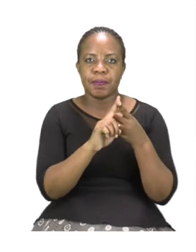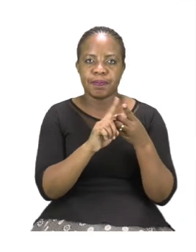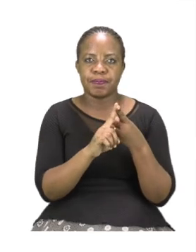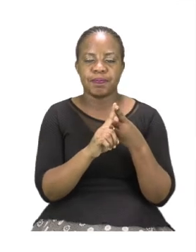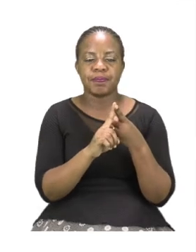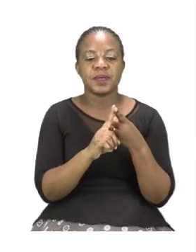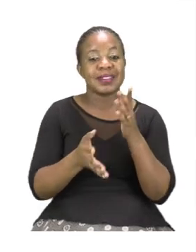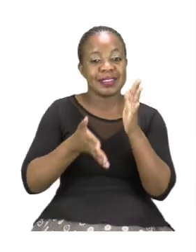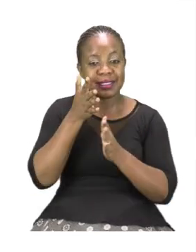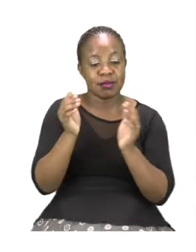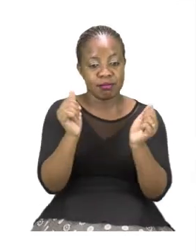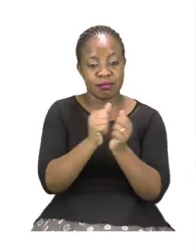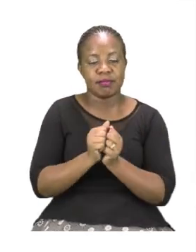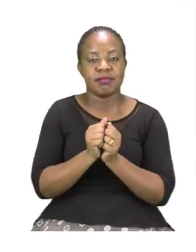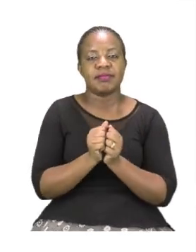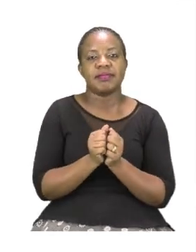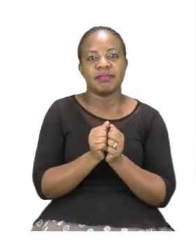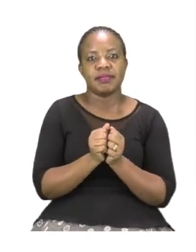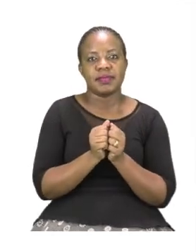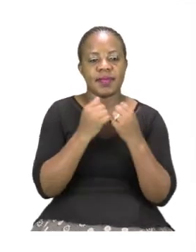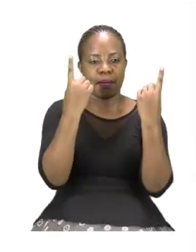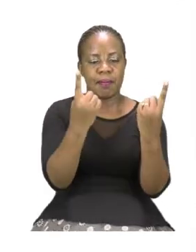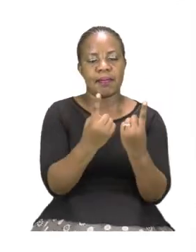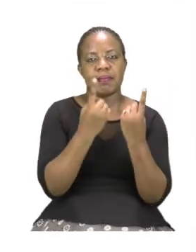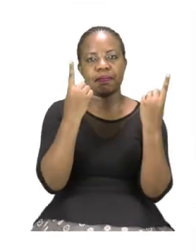repeat after me. Play,